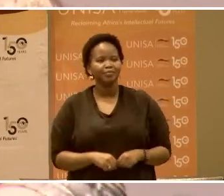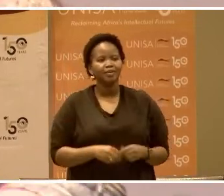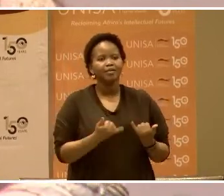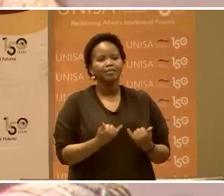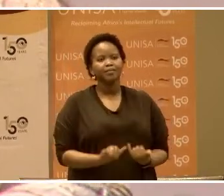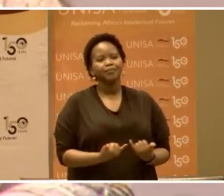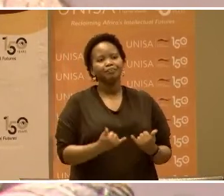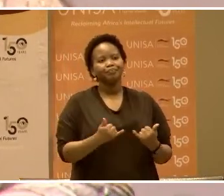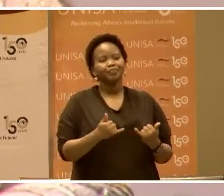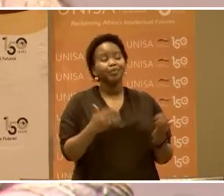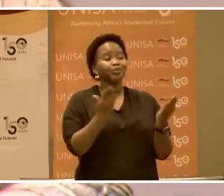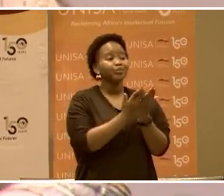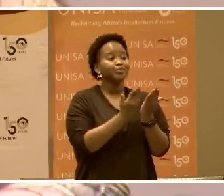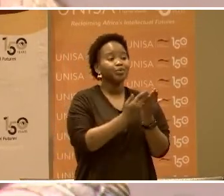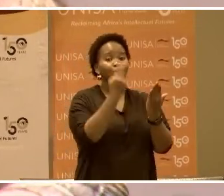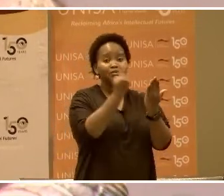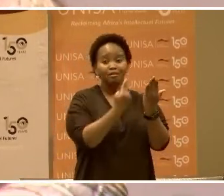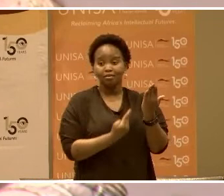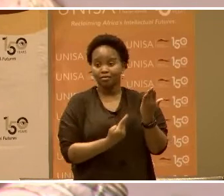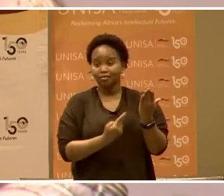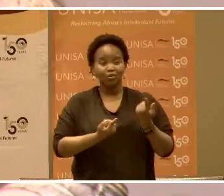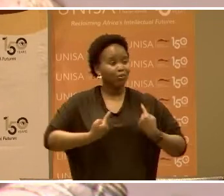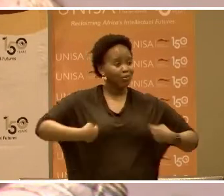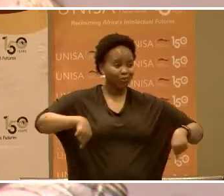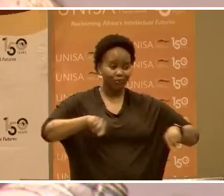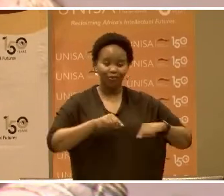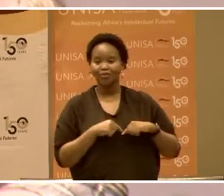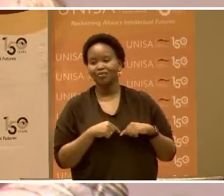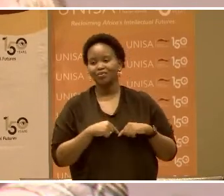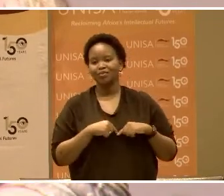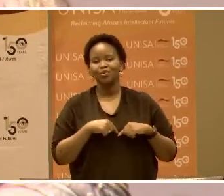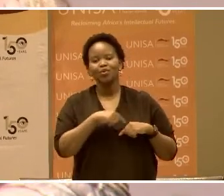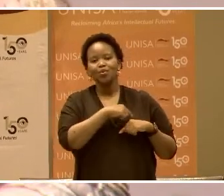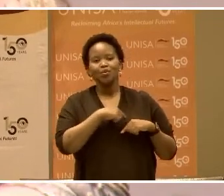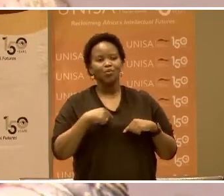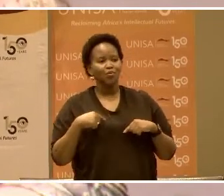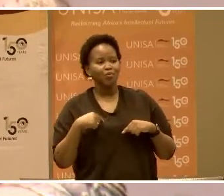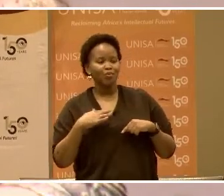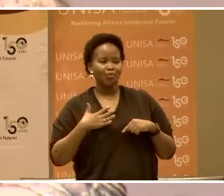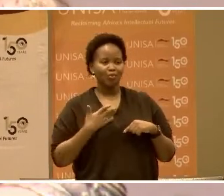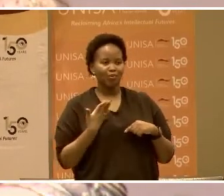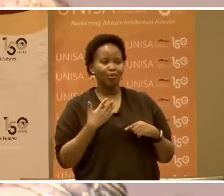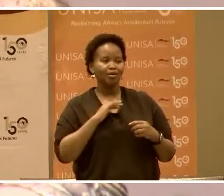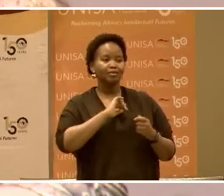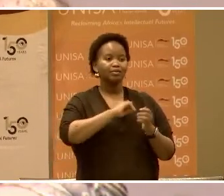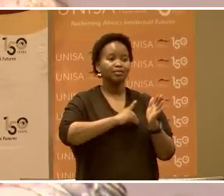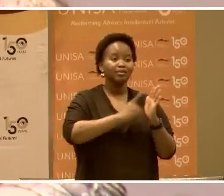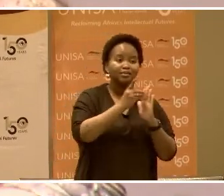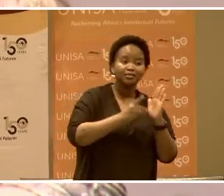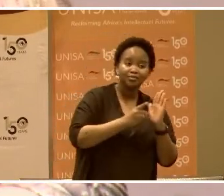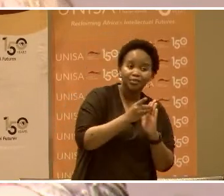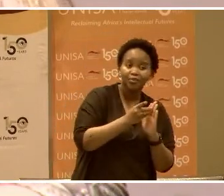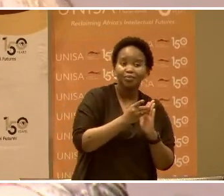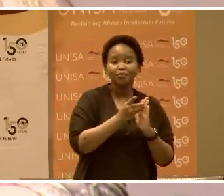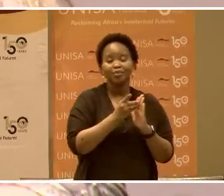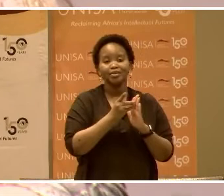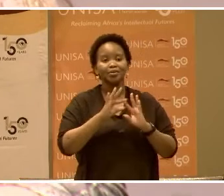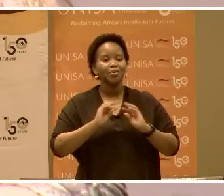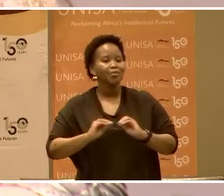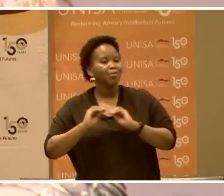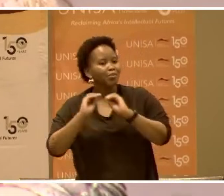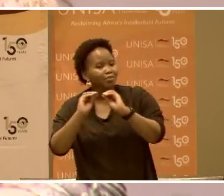us, are the custodians of language development, inclusive of information and knowledge sharing